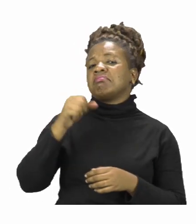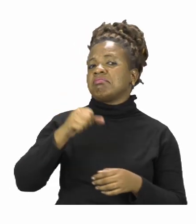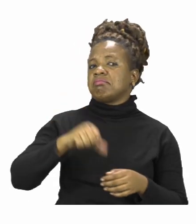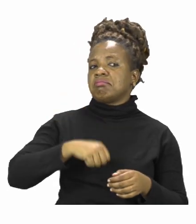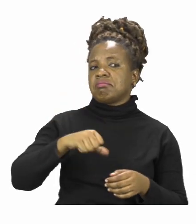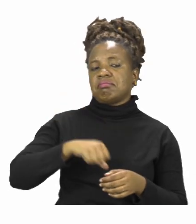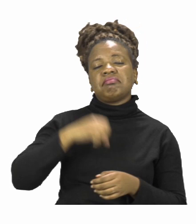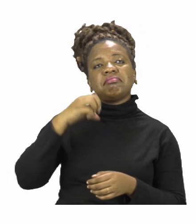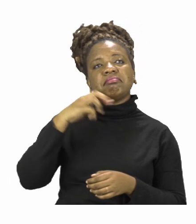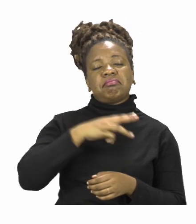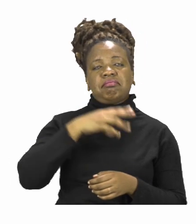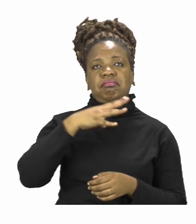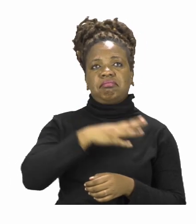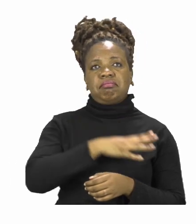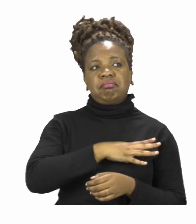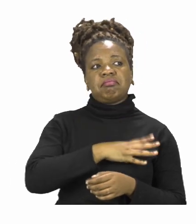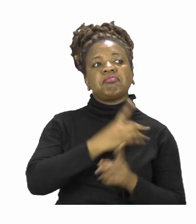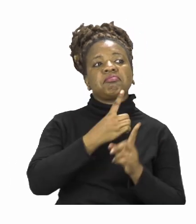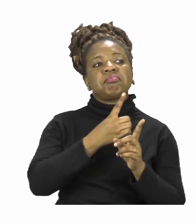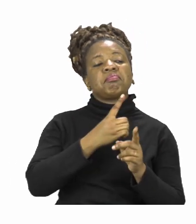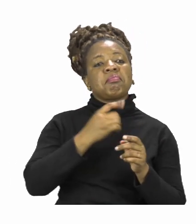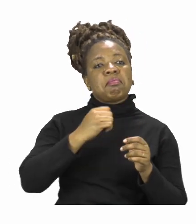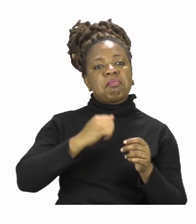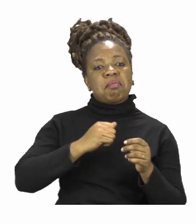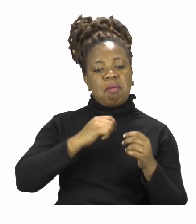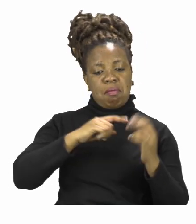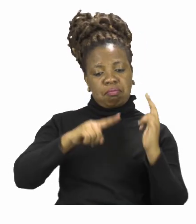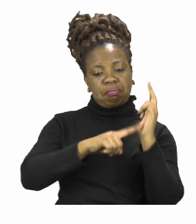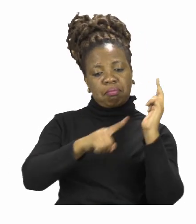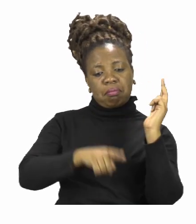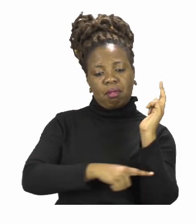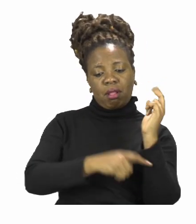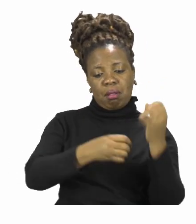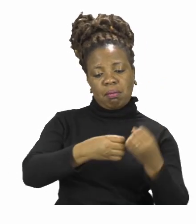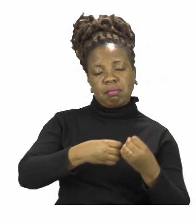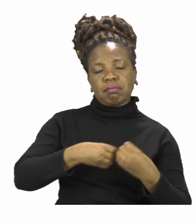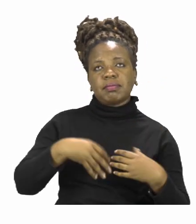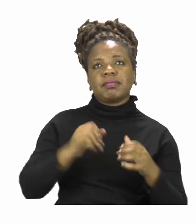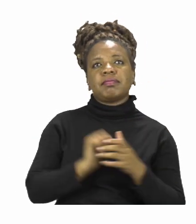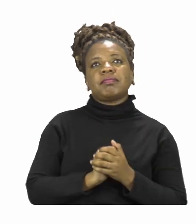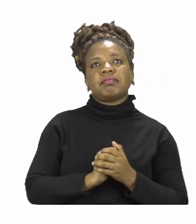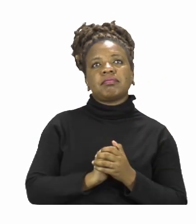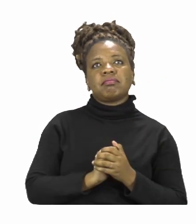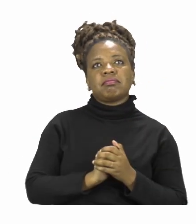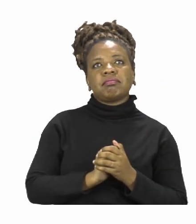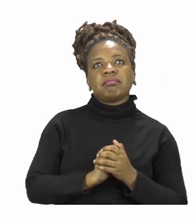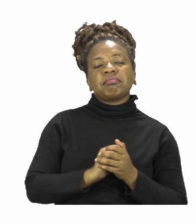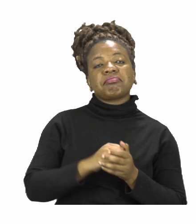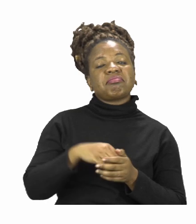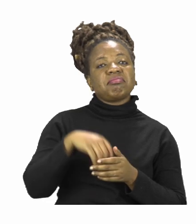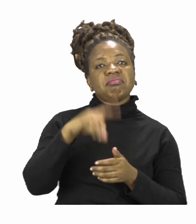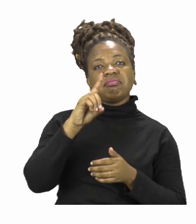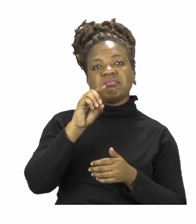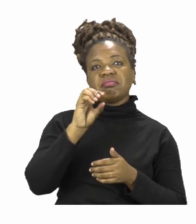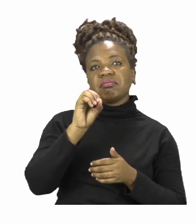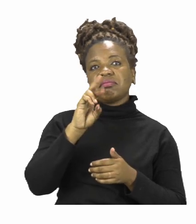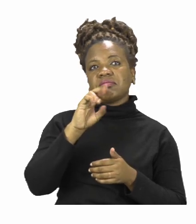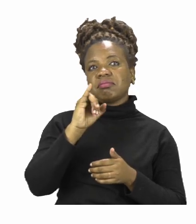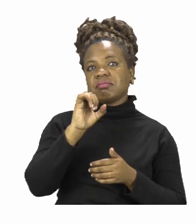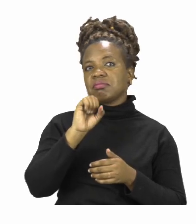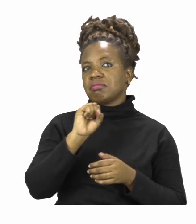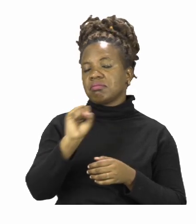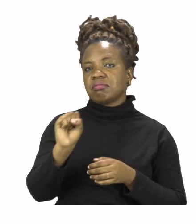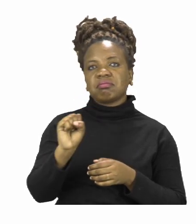mother. Doris told them without blinking an eye. You can't really tell